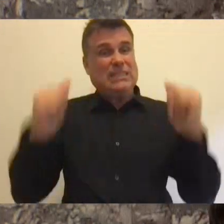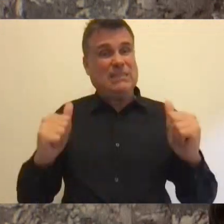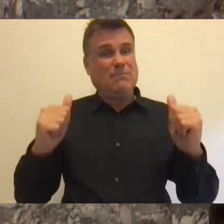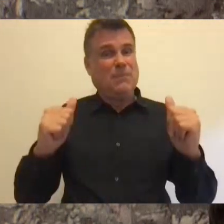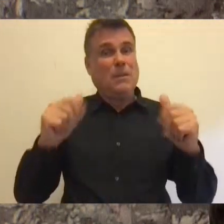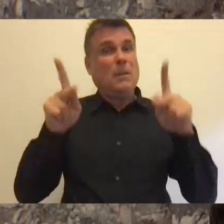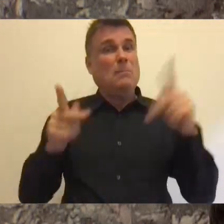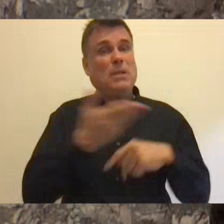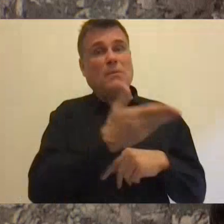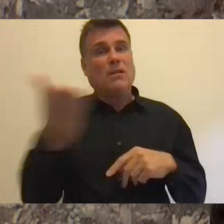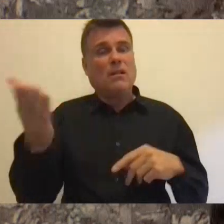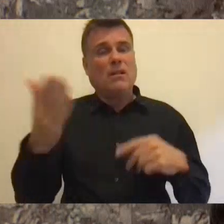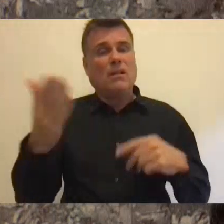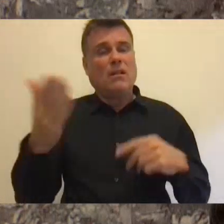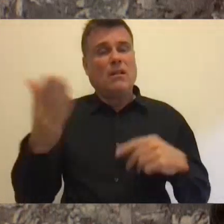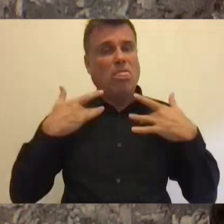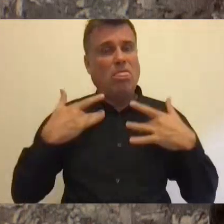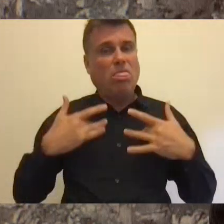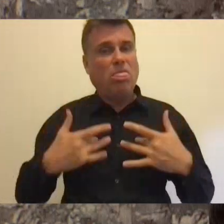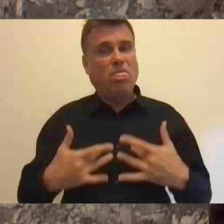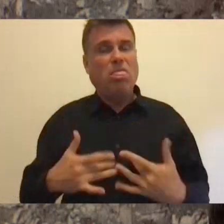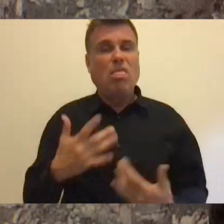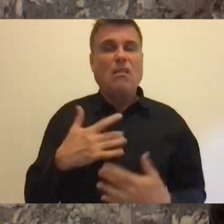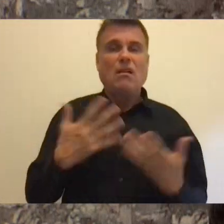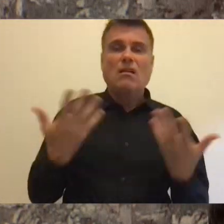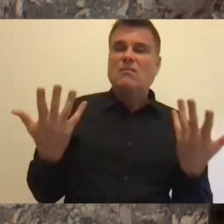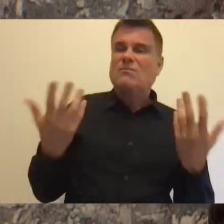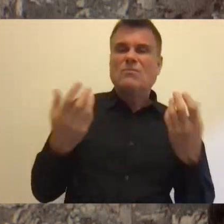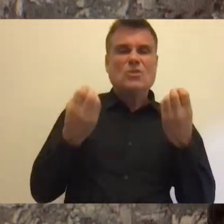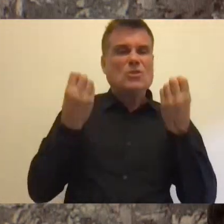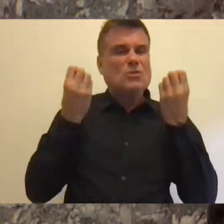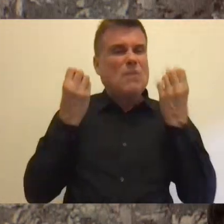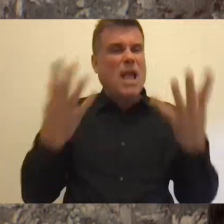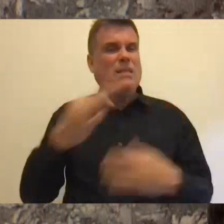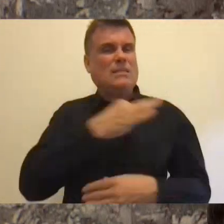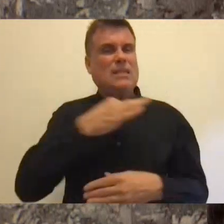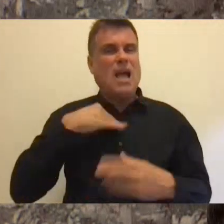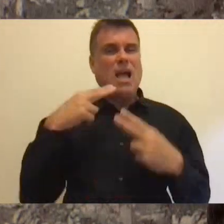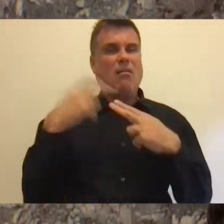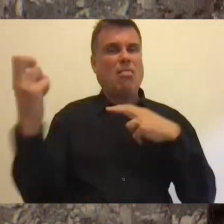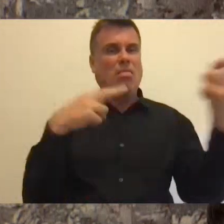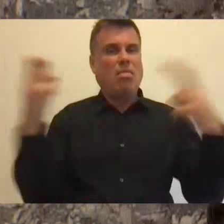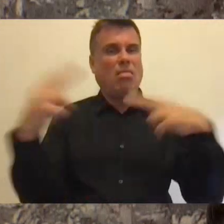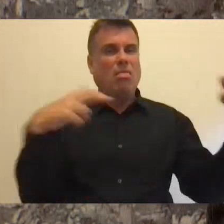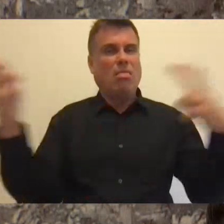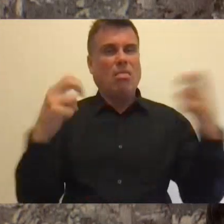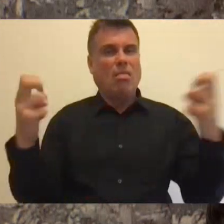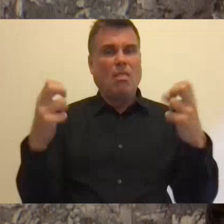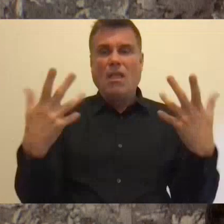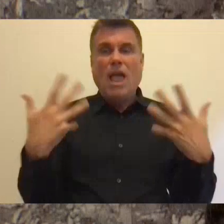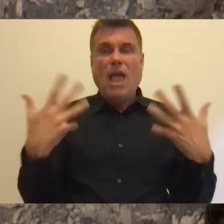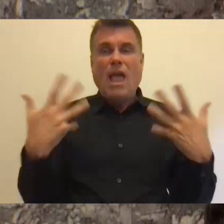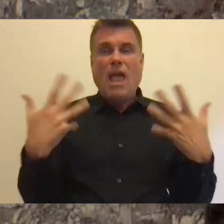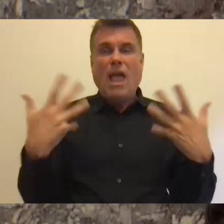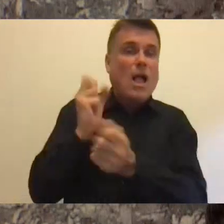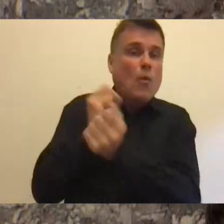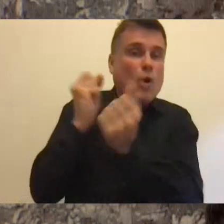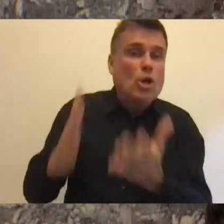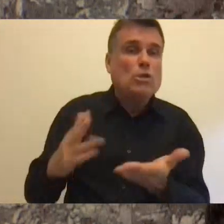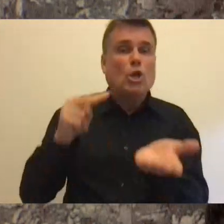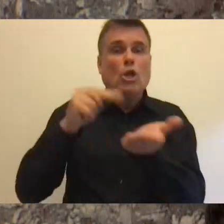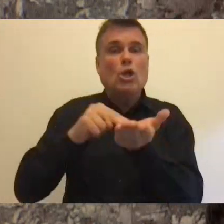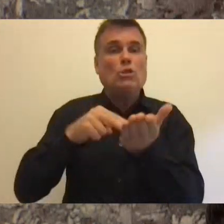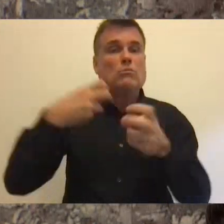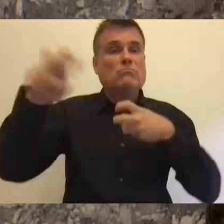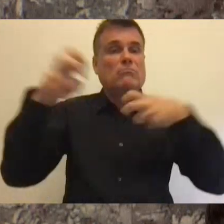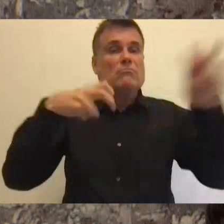lost so many of these nurses and healthcare workers to Alberta and the United States," end of quote. And this at